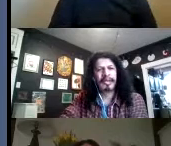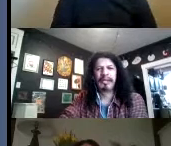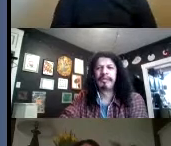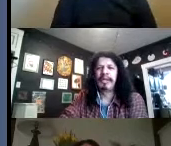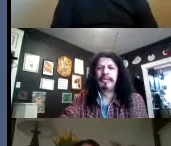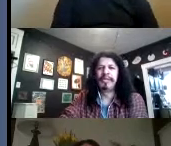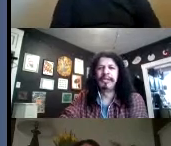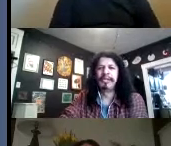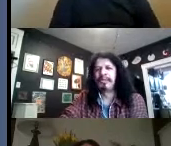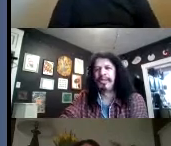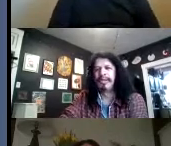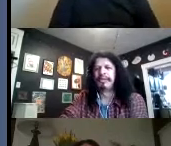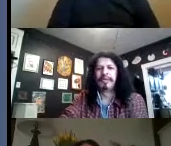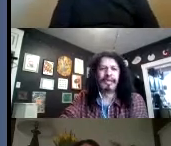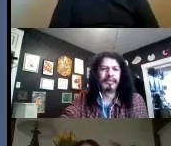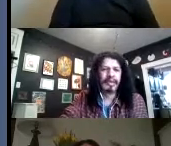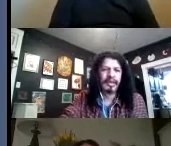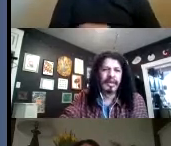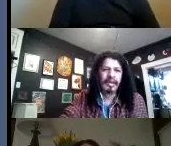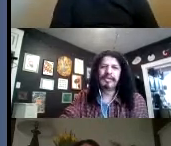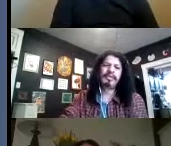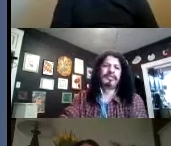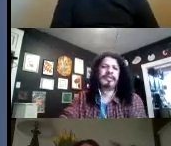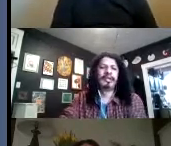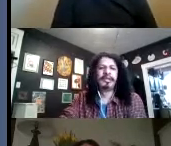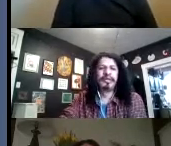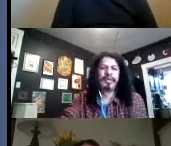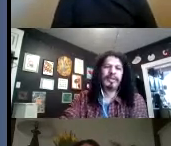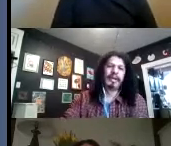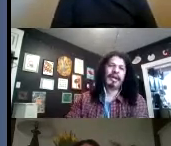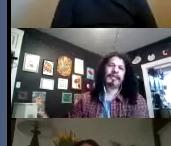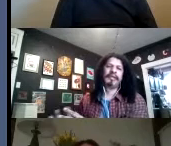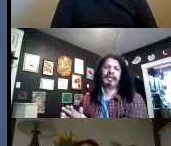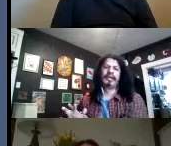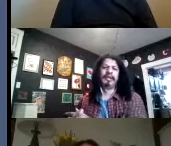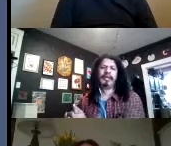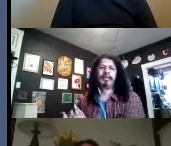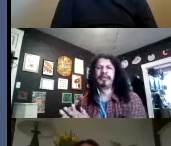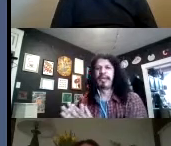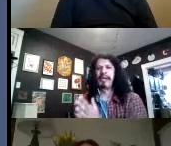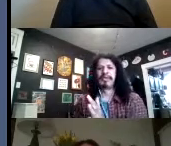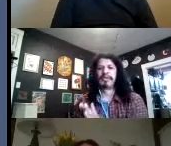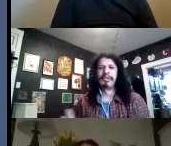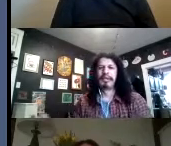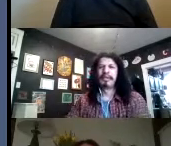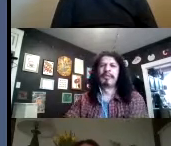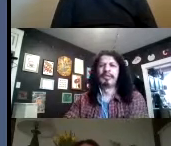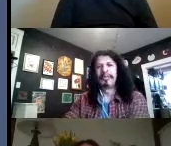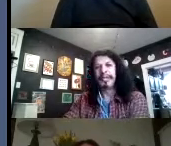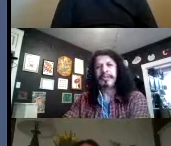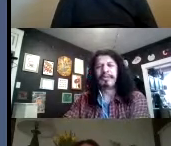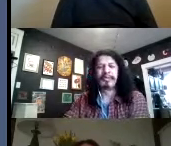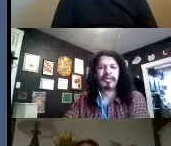muted at all times unless we call your name. Also, I just wanted to let you know that we have a closed caption